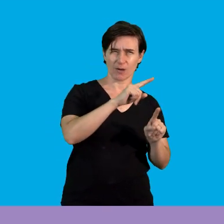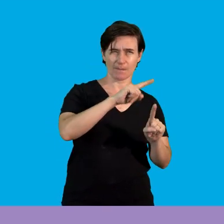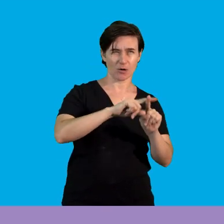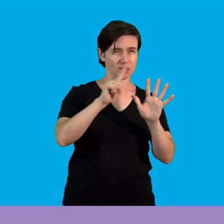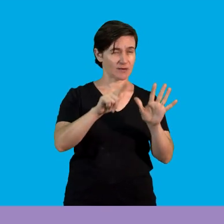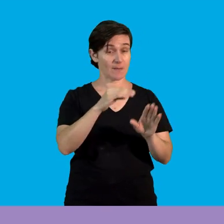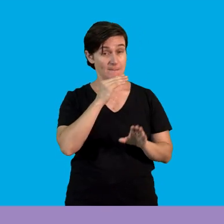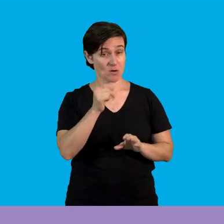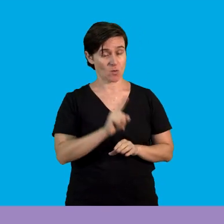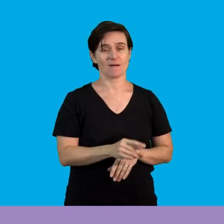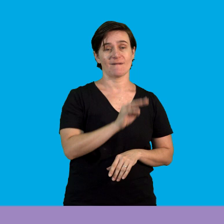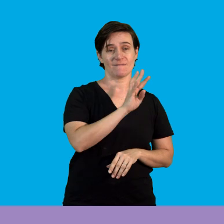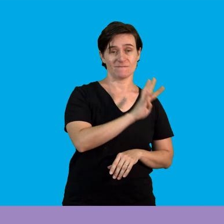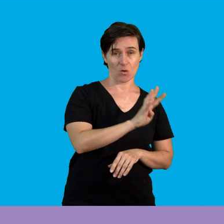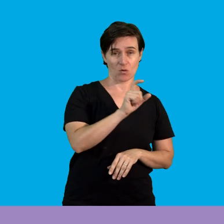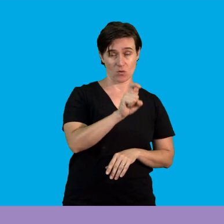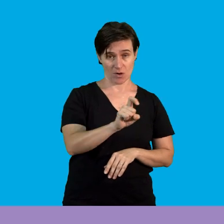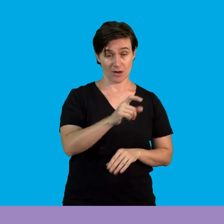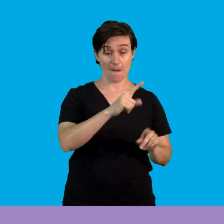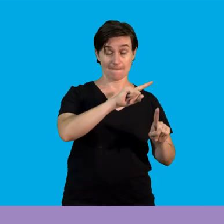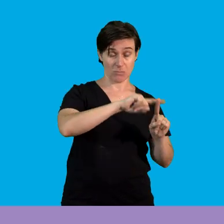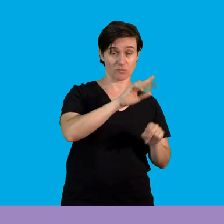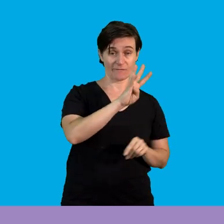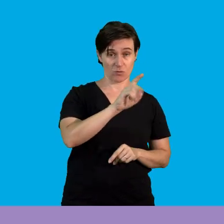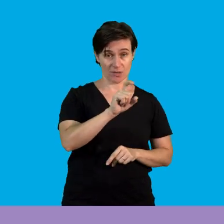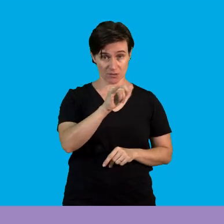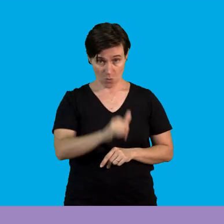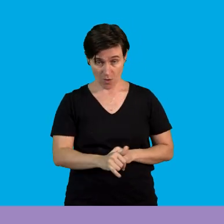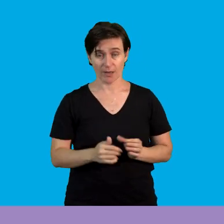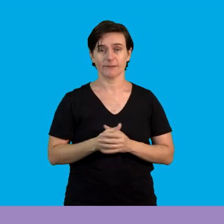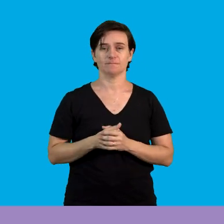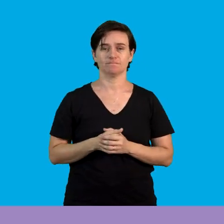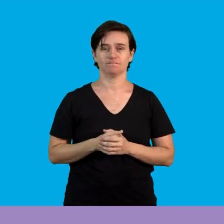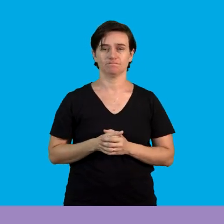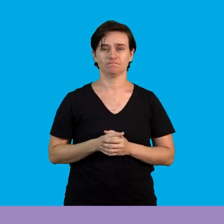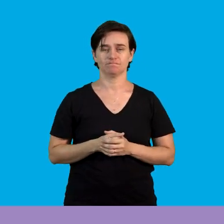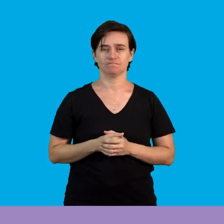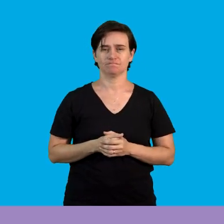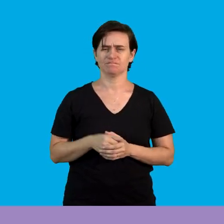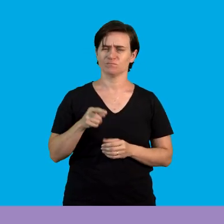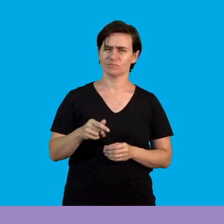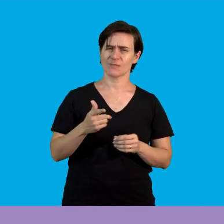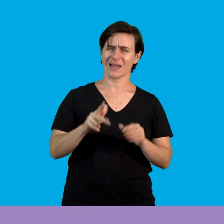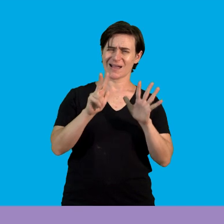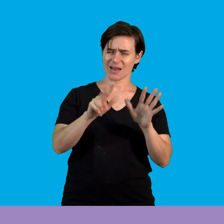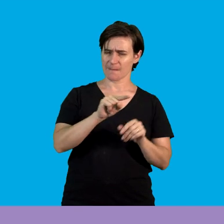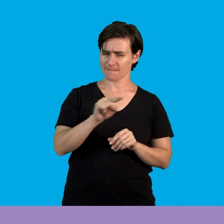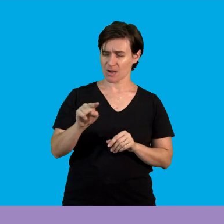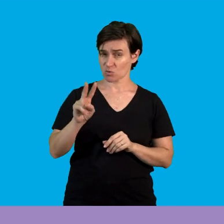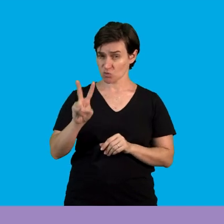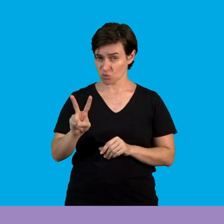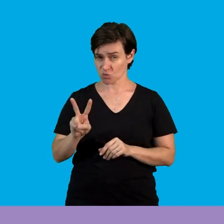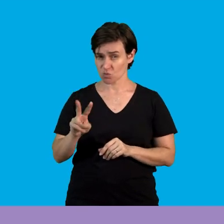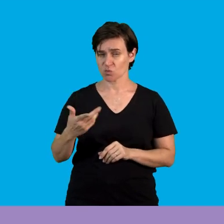Negative 3 and positive 7 would give us positive 4xy. And then